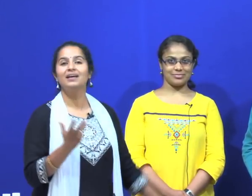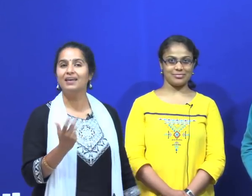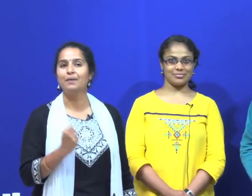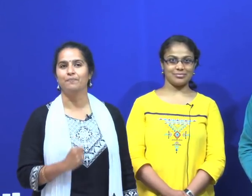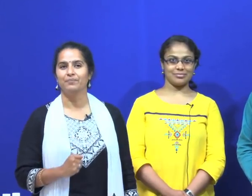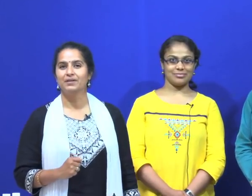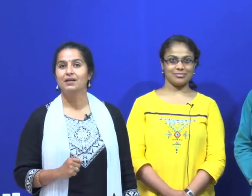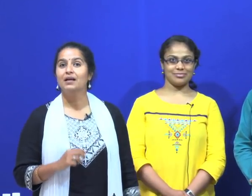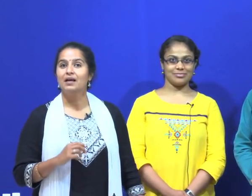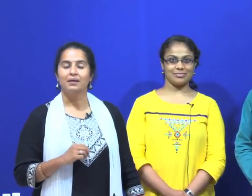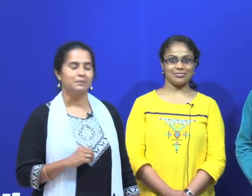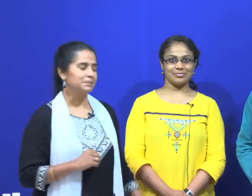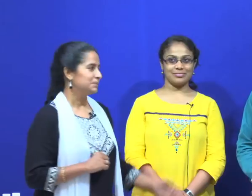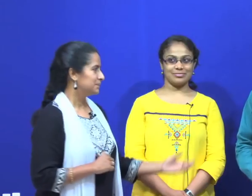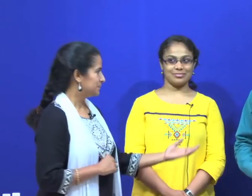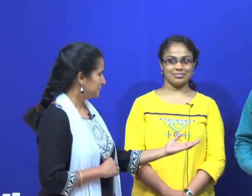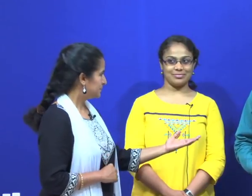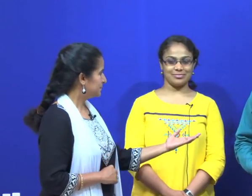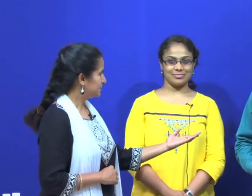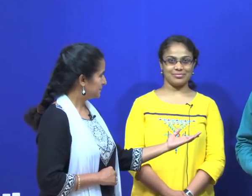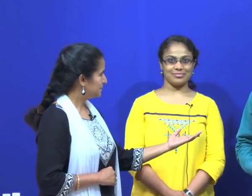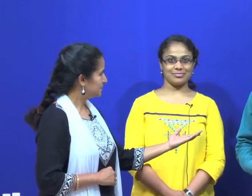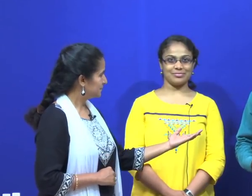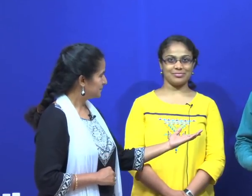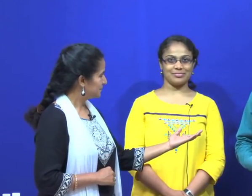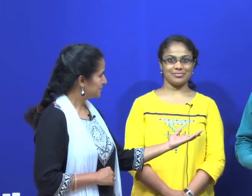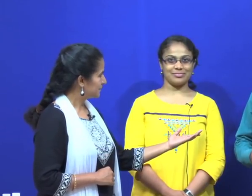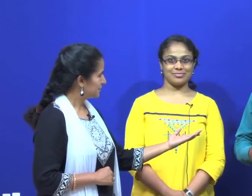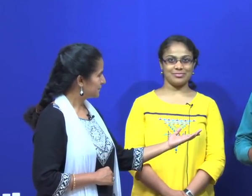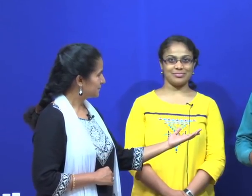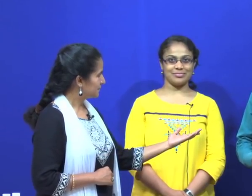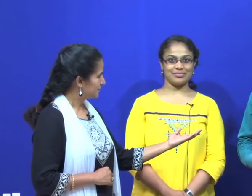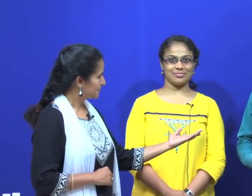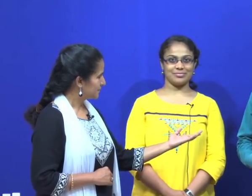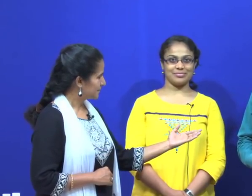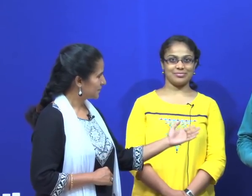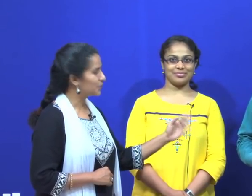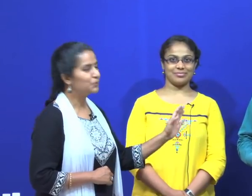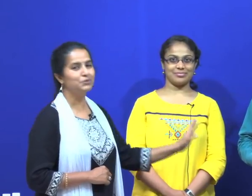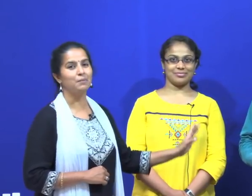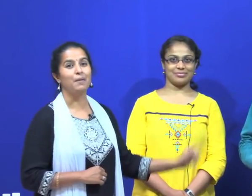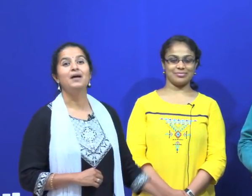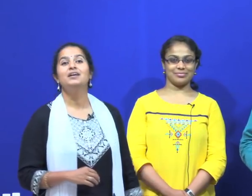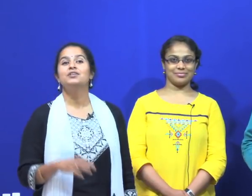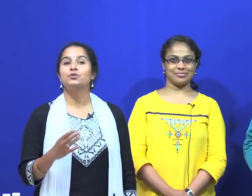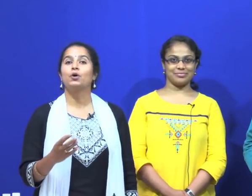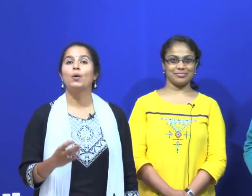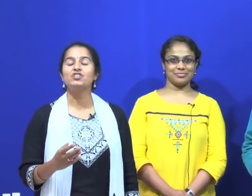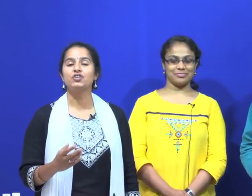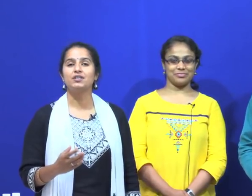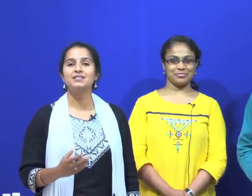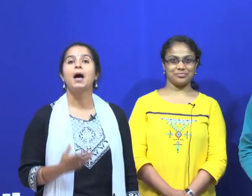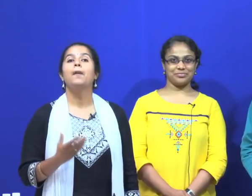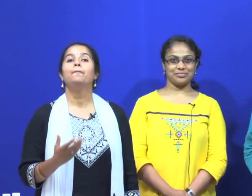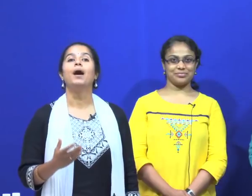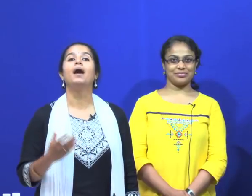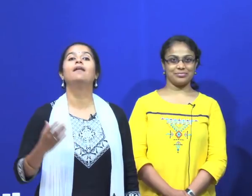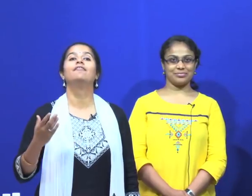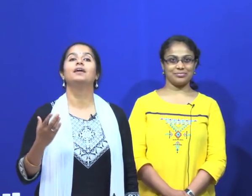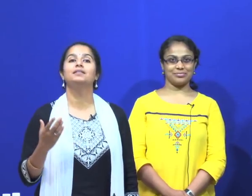nama kim? Mama nama Pijusakanti Palaha. Uttama. So the question